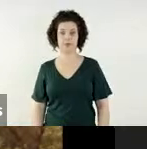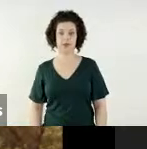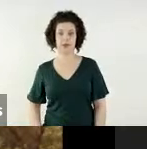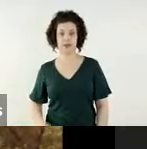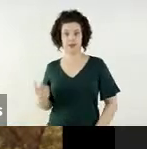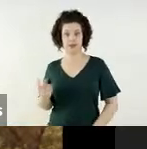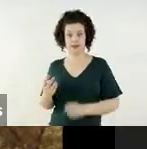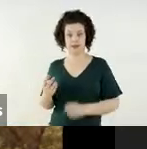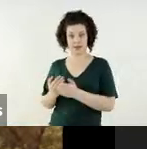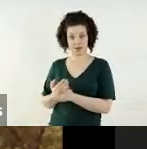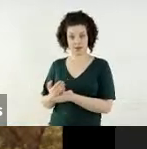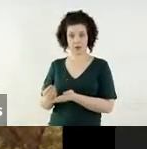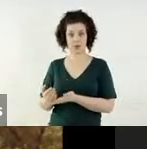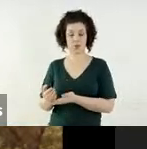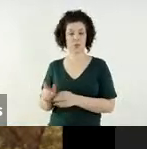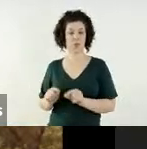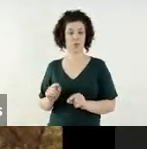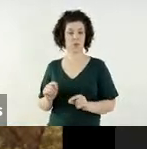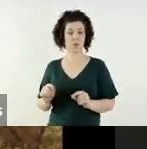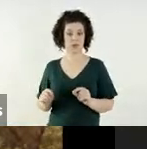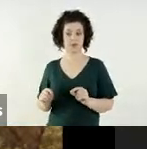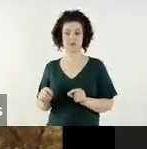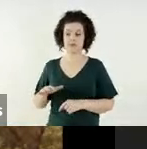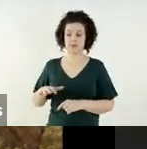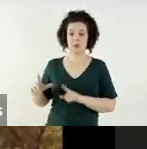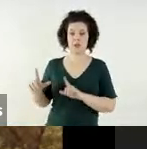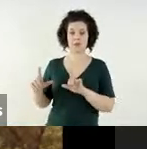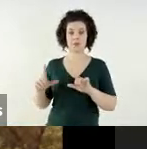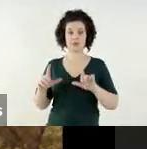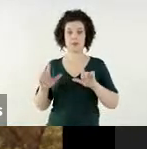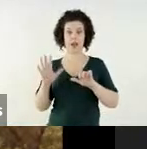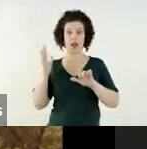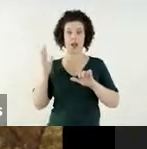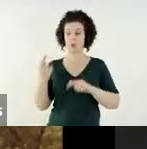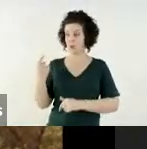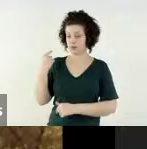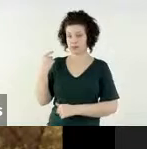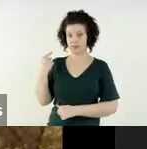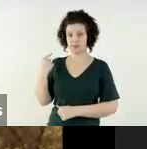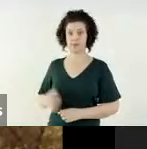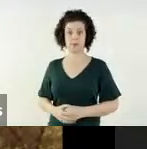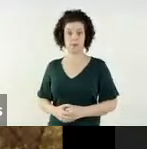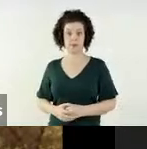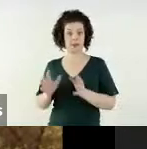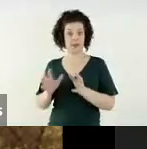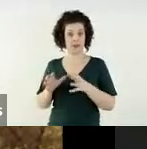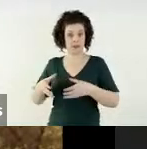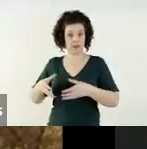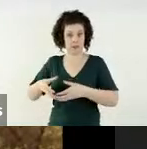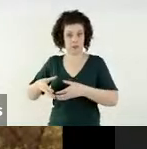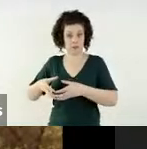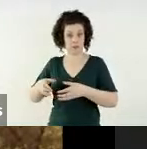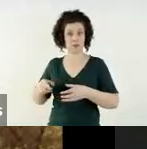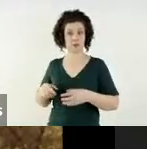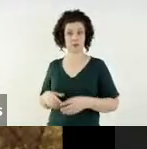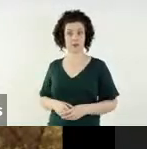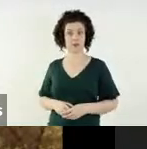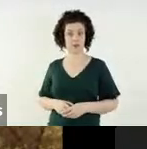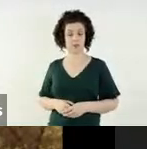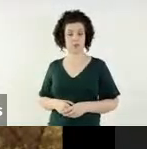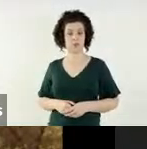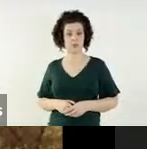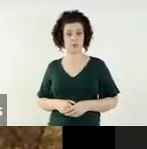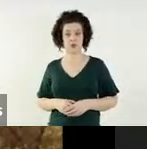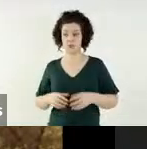photography sort of happening across this community, Rootworks and others. Some folks may be familiar with the